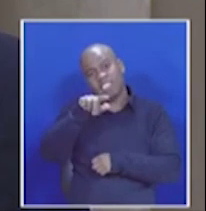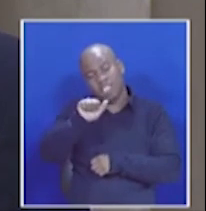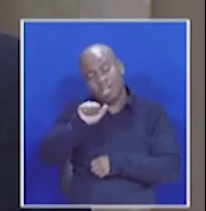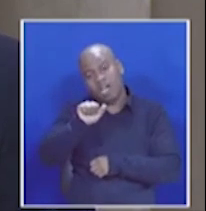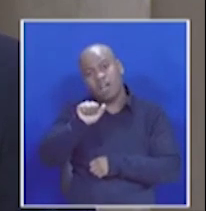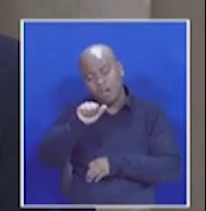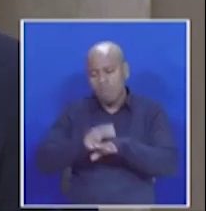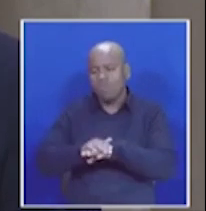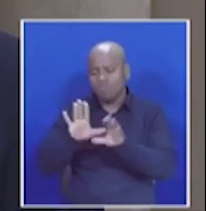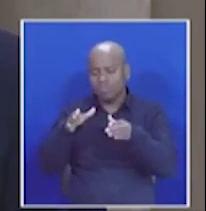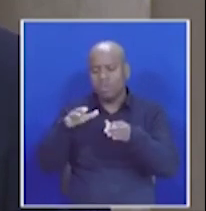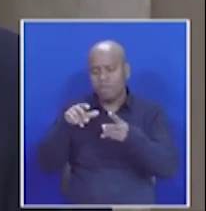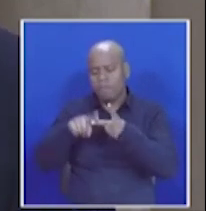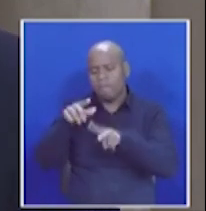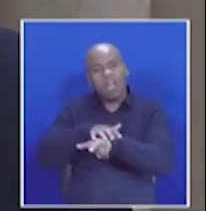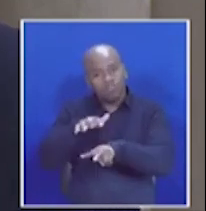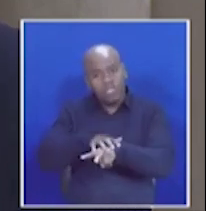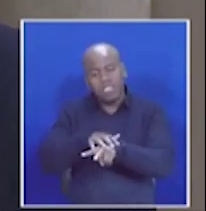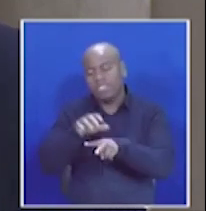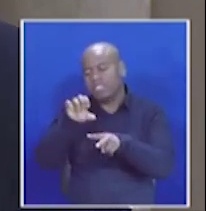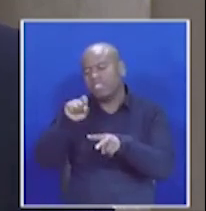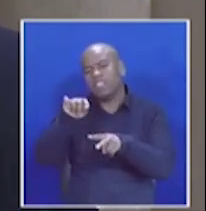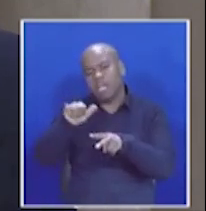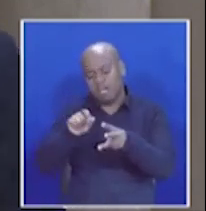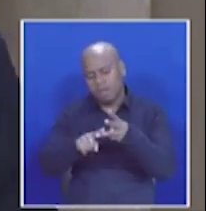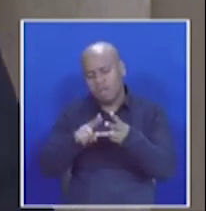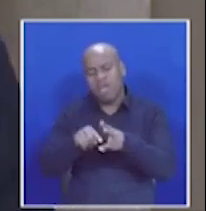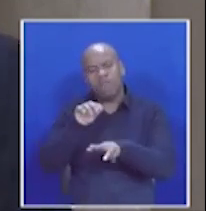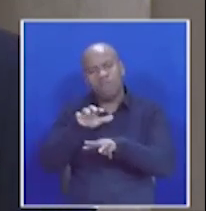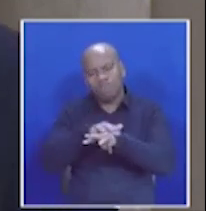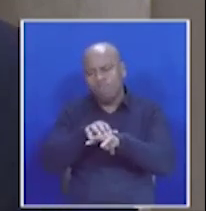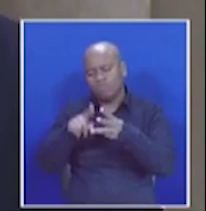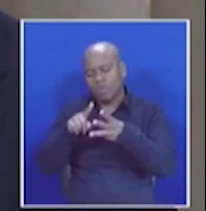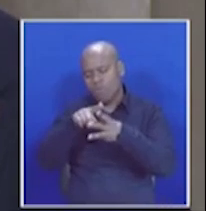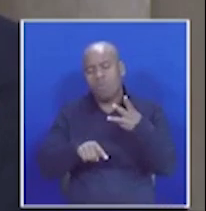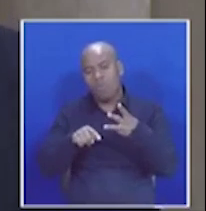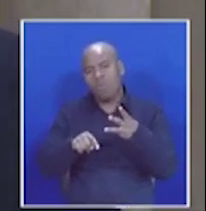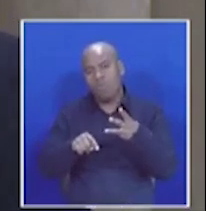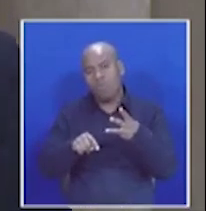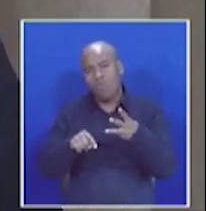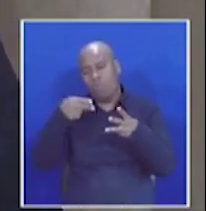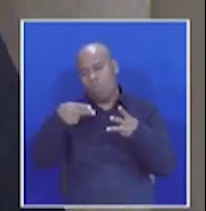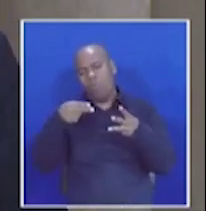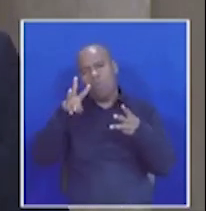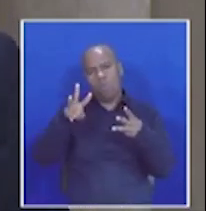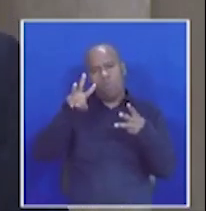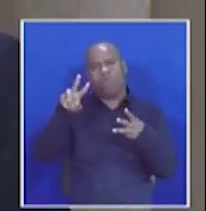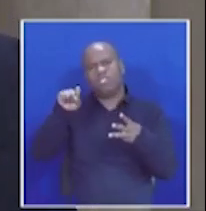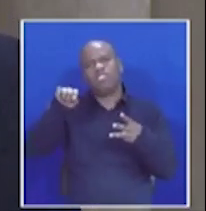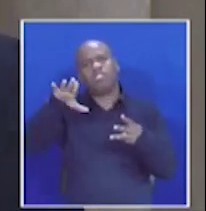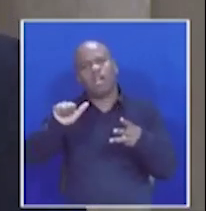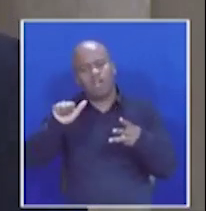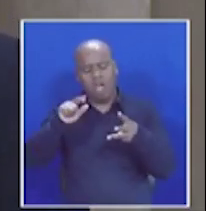Authority, the Agri-SITA, and the Wholesale and Retail SITA. The Wholesale and Retail SITA is also focusing